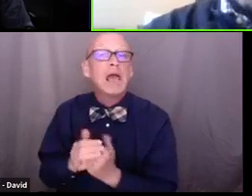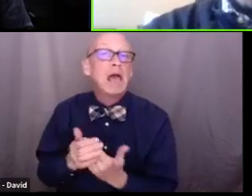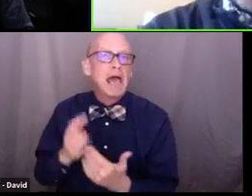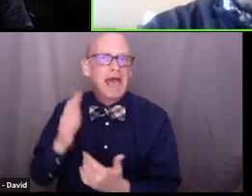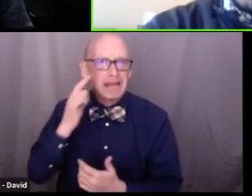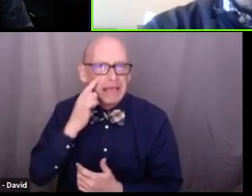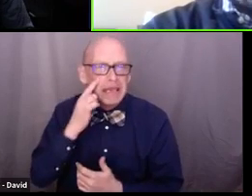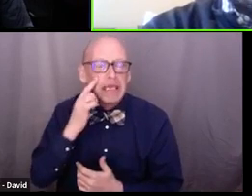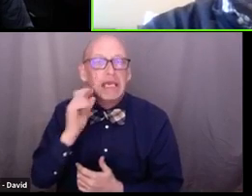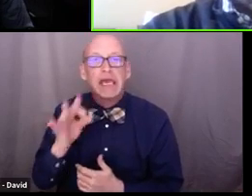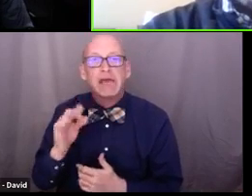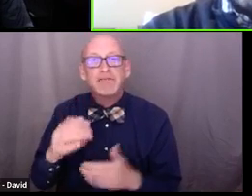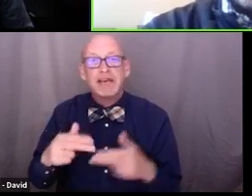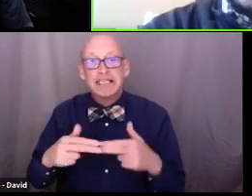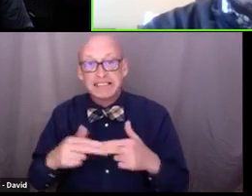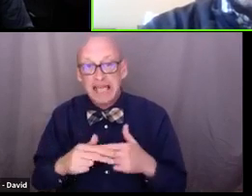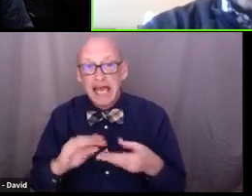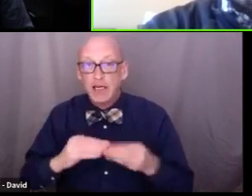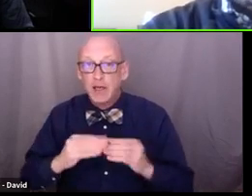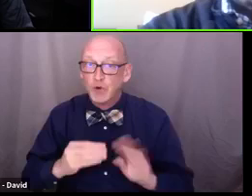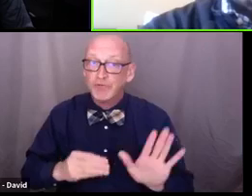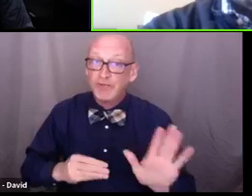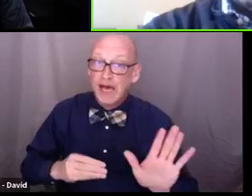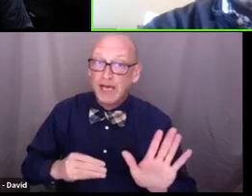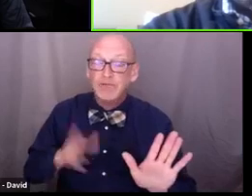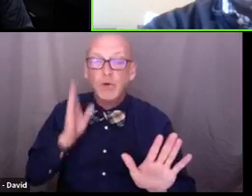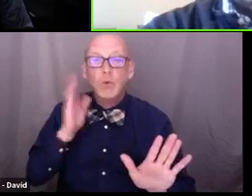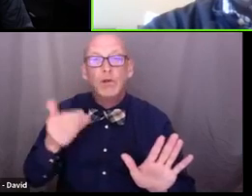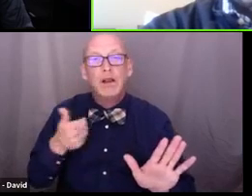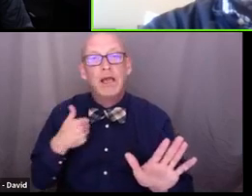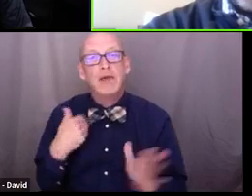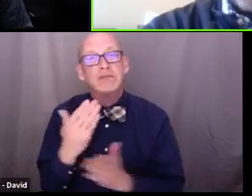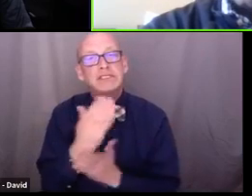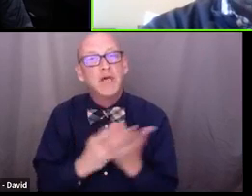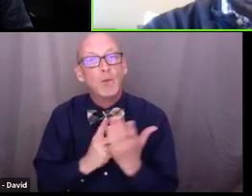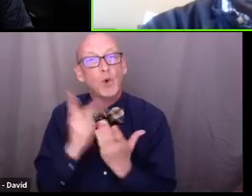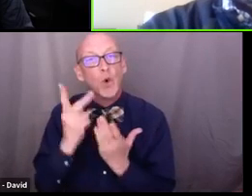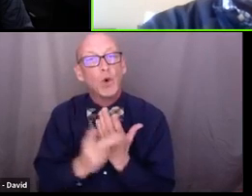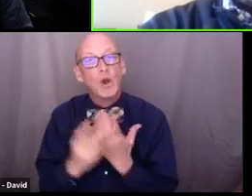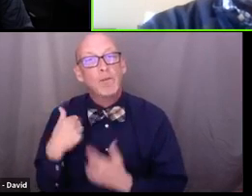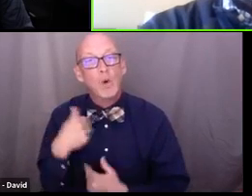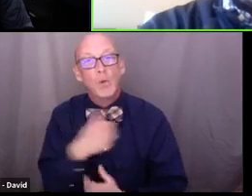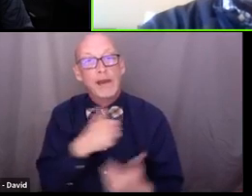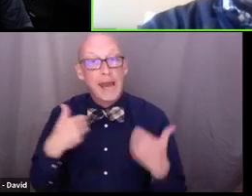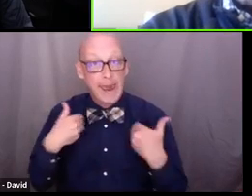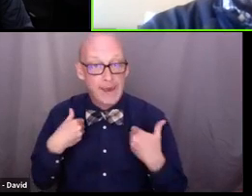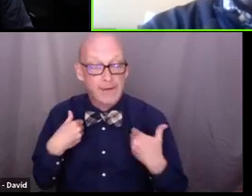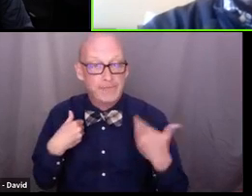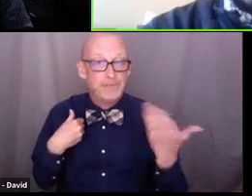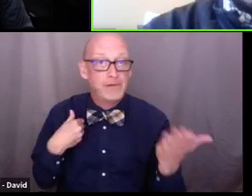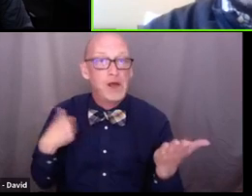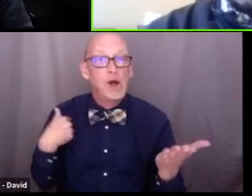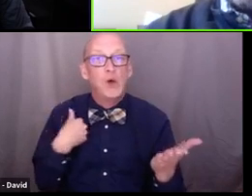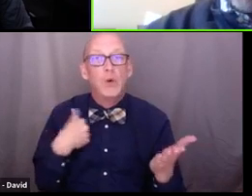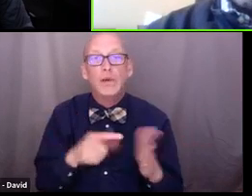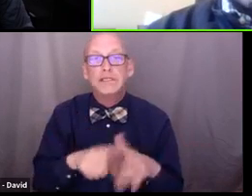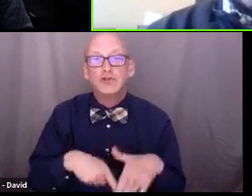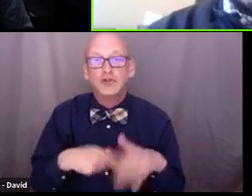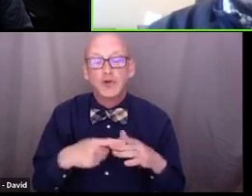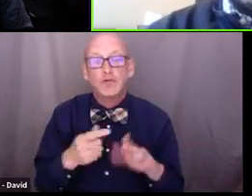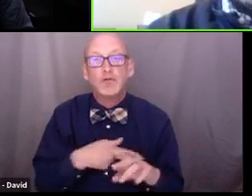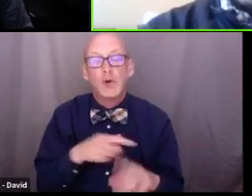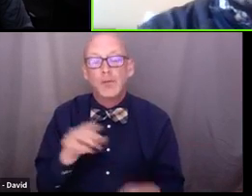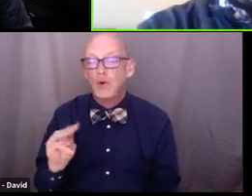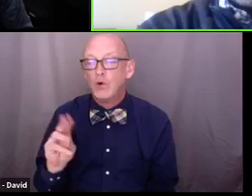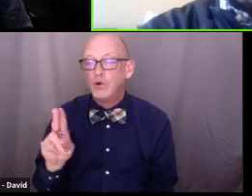Sarah, if you pull up slide 5, it'll have some of the programs that we have. We start from a municipal bond